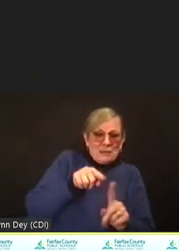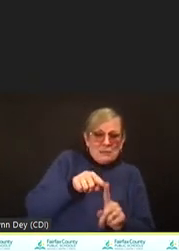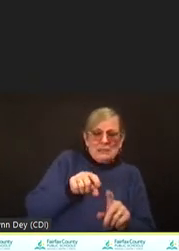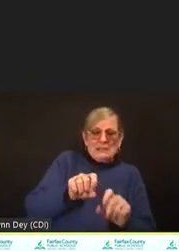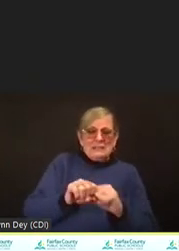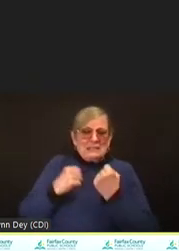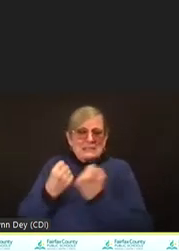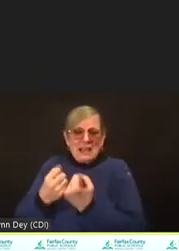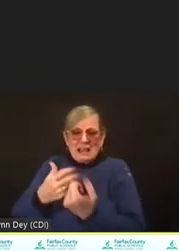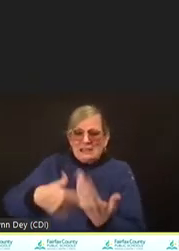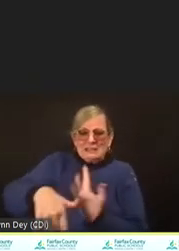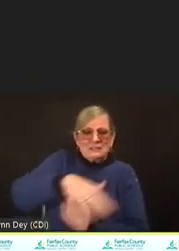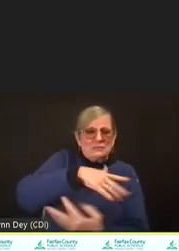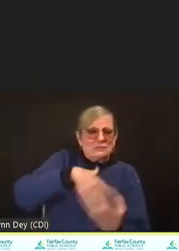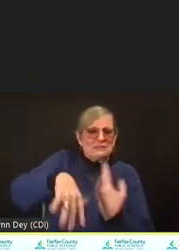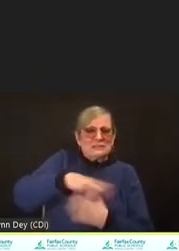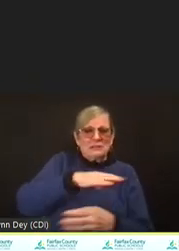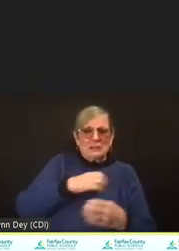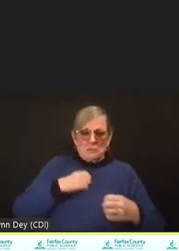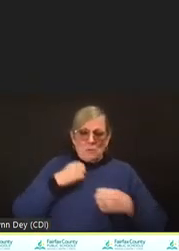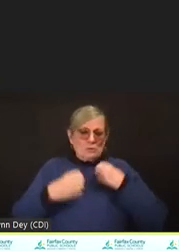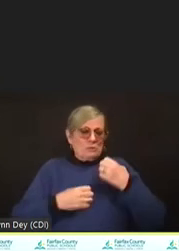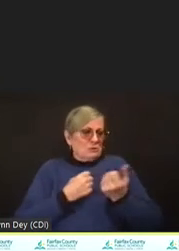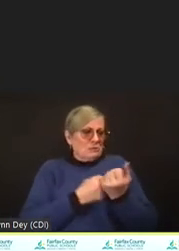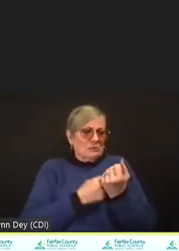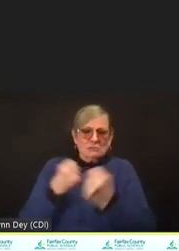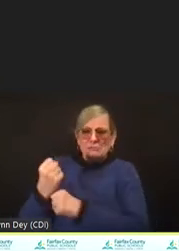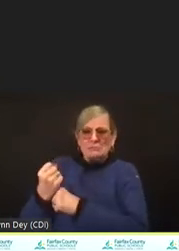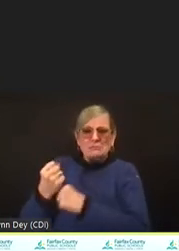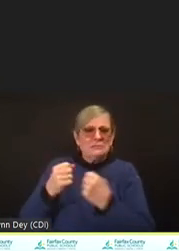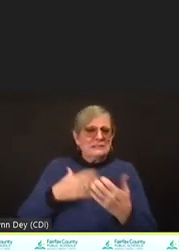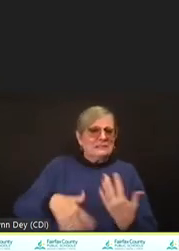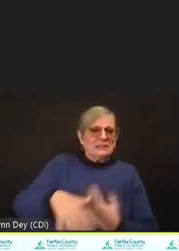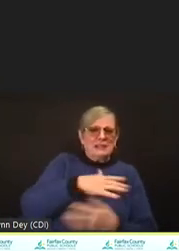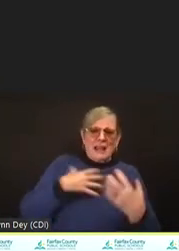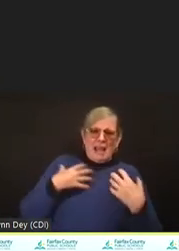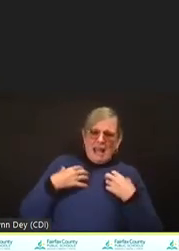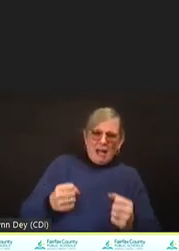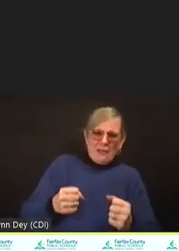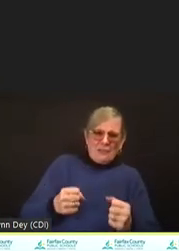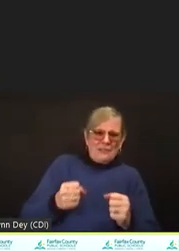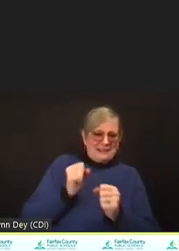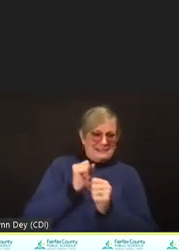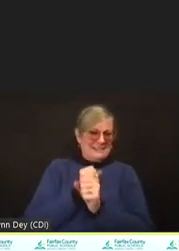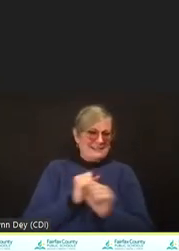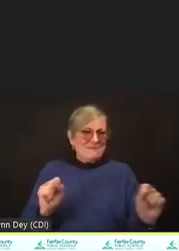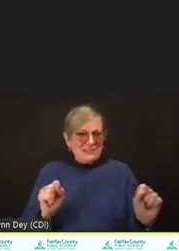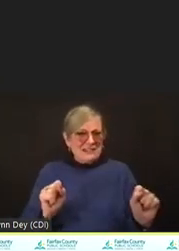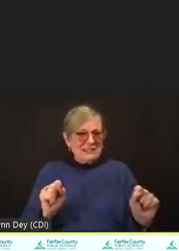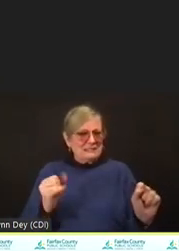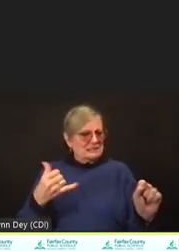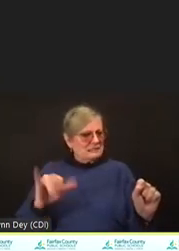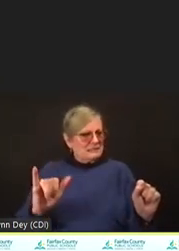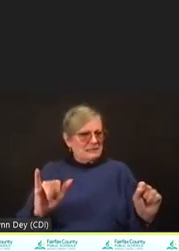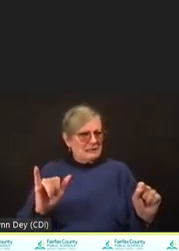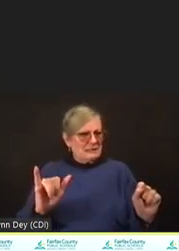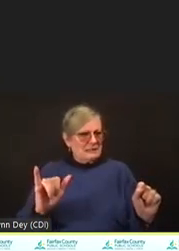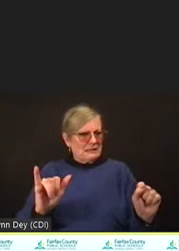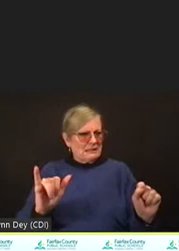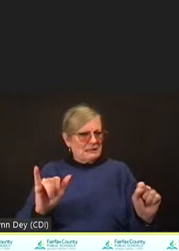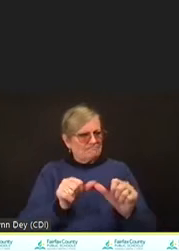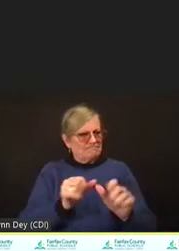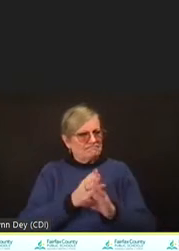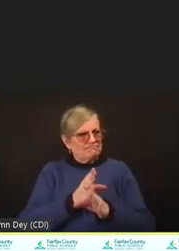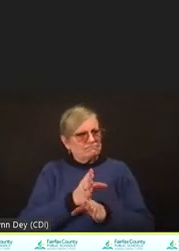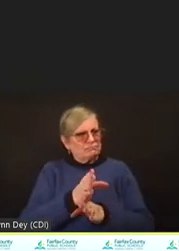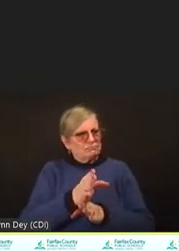we care about their health and safety. So we are going to continue to stay the course, work with our health authorities,